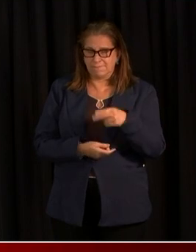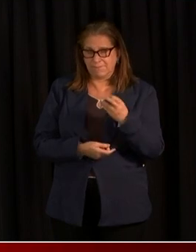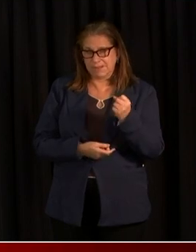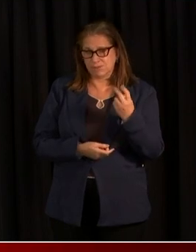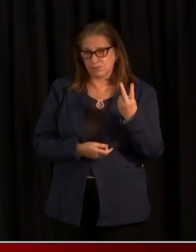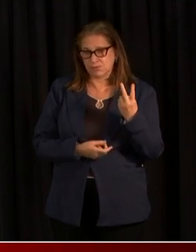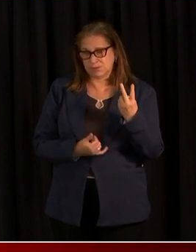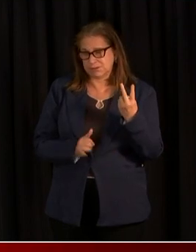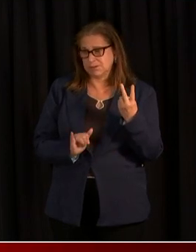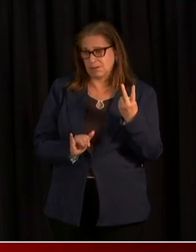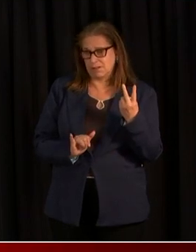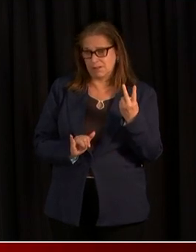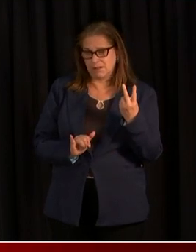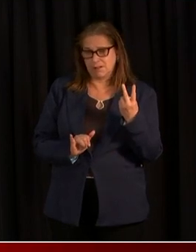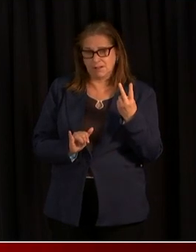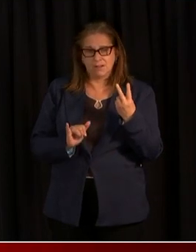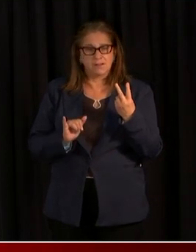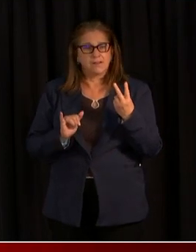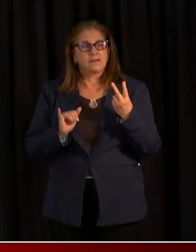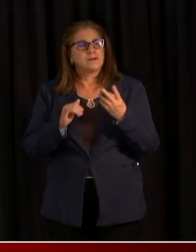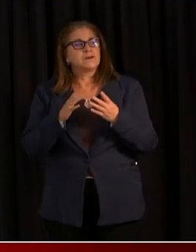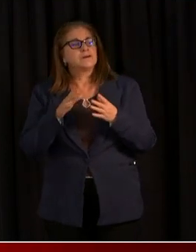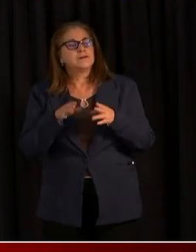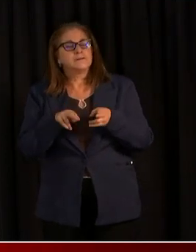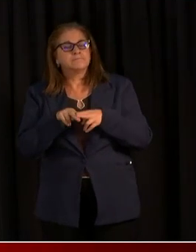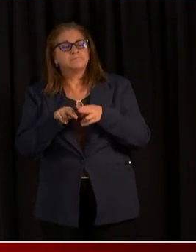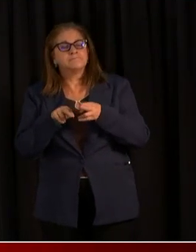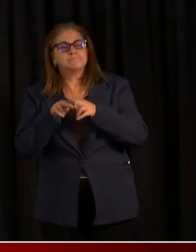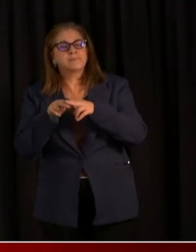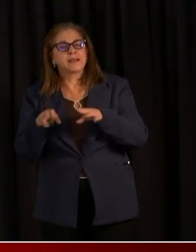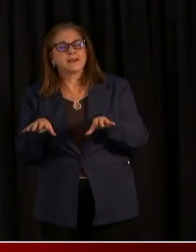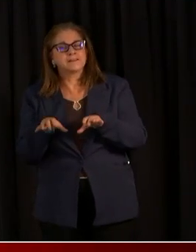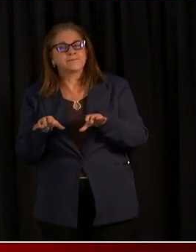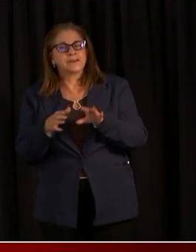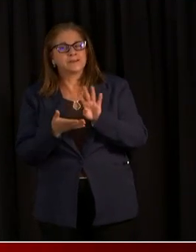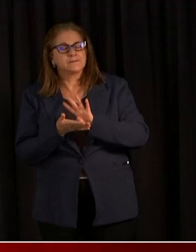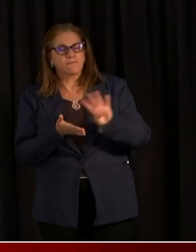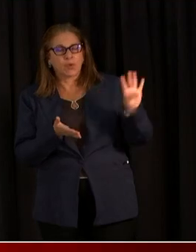some activities that, you know, arguably could have started 4 weeks ago